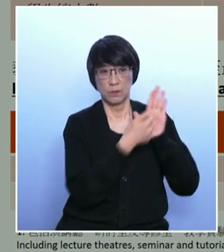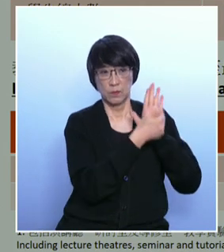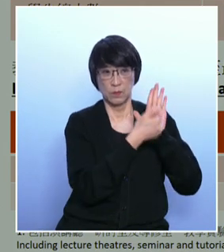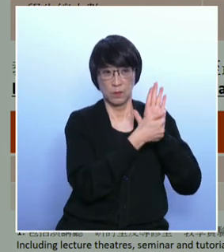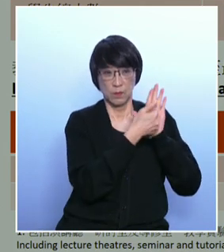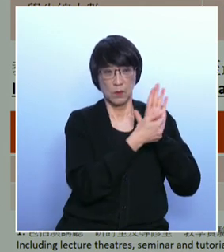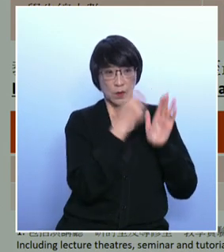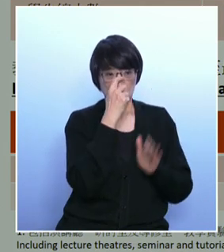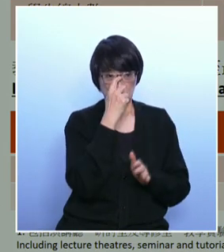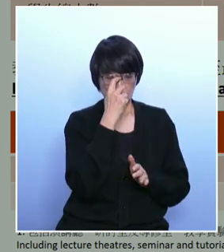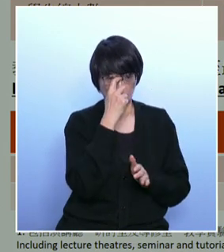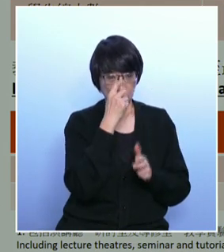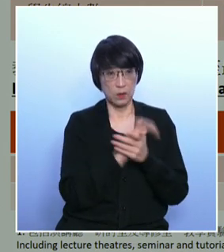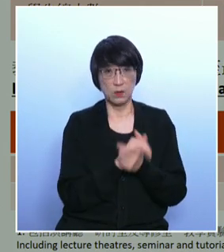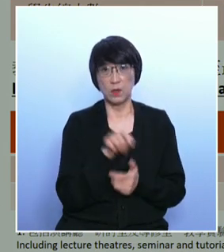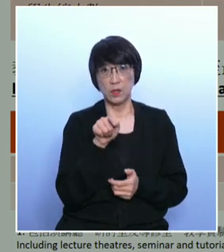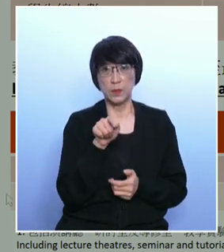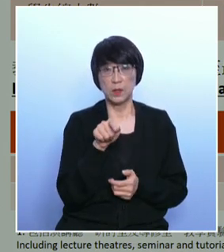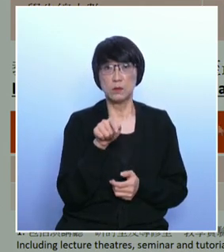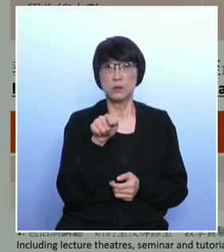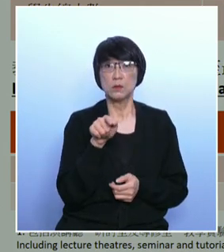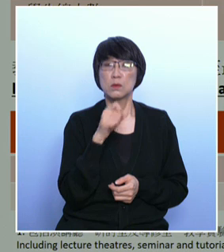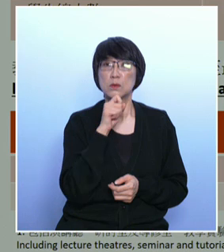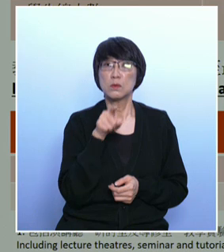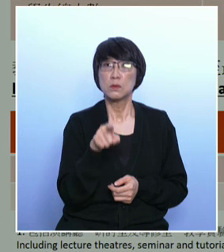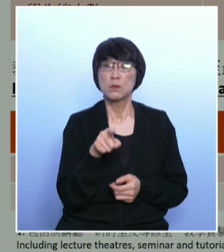information in a moment.